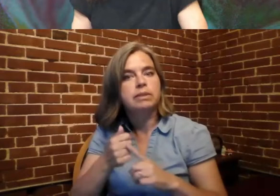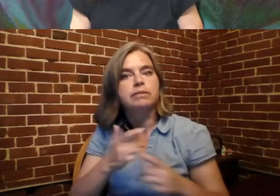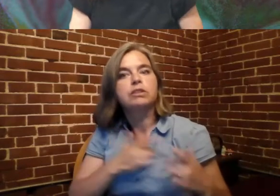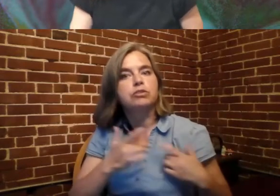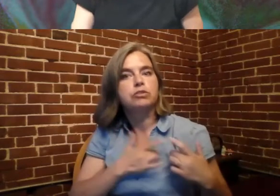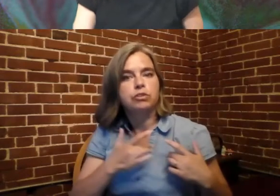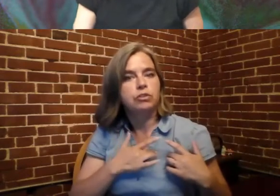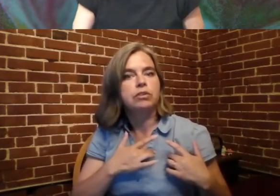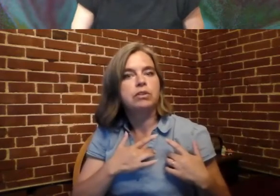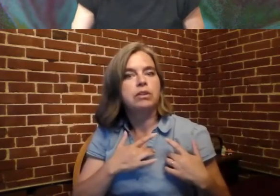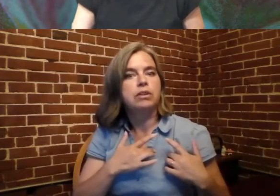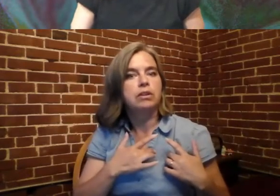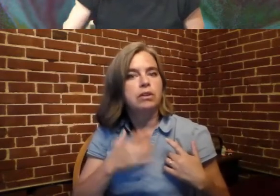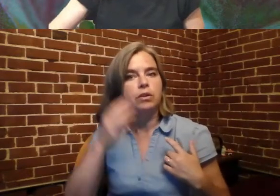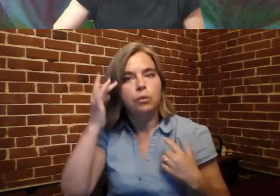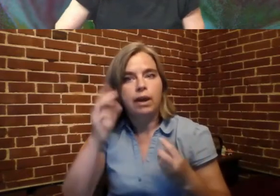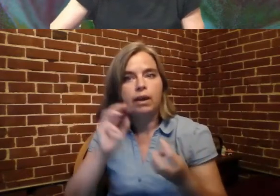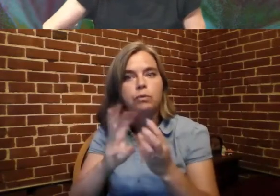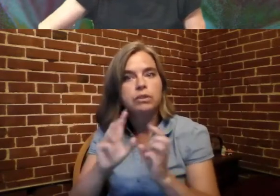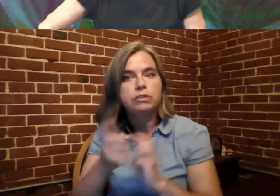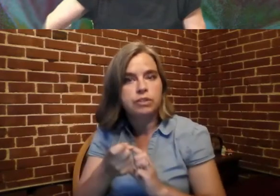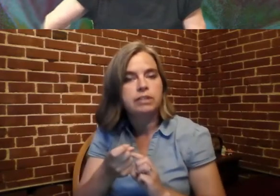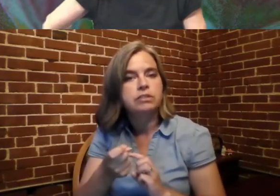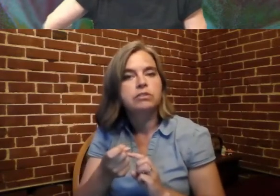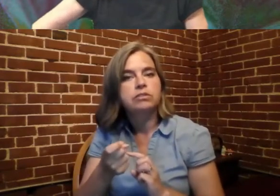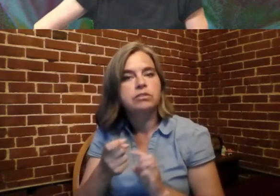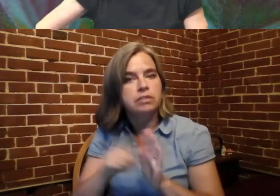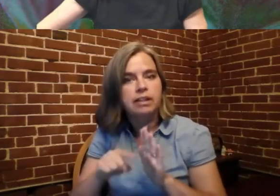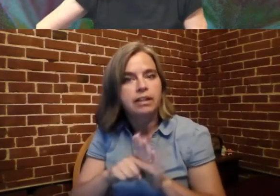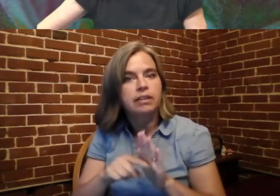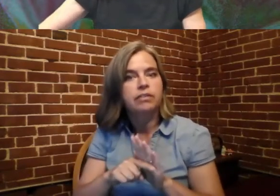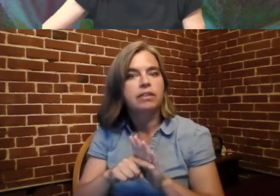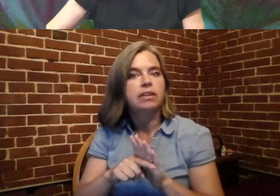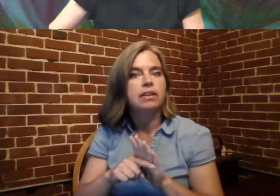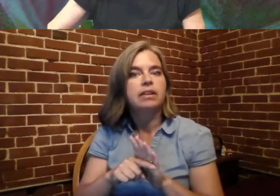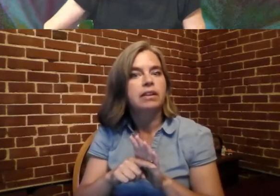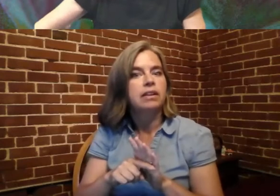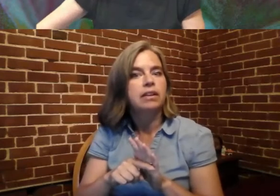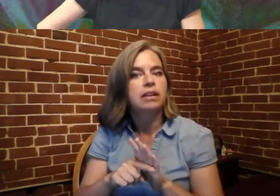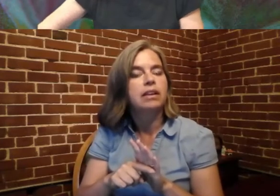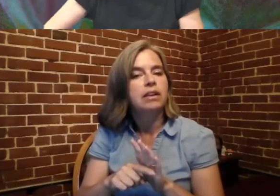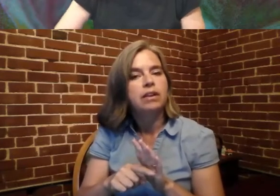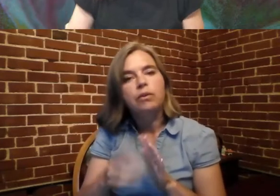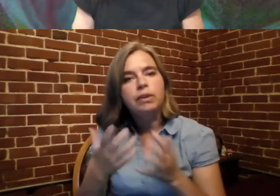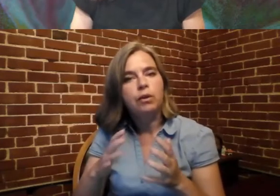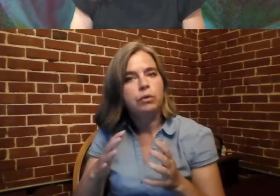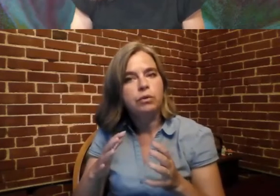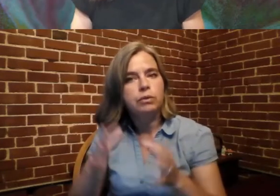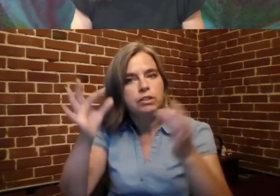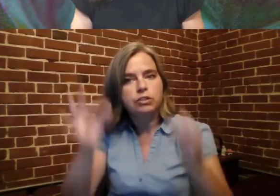of science, of climate change. But not necessarily that we want to determine the form itself and how people